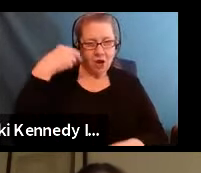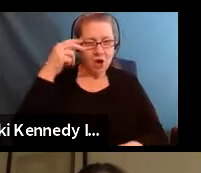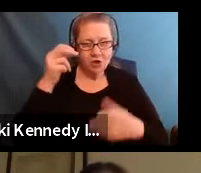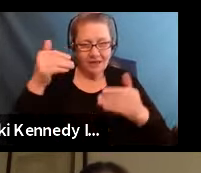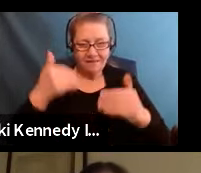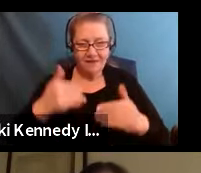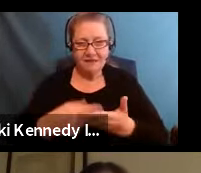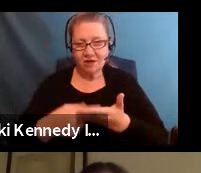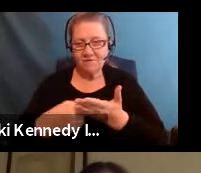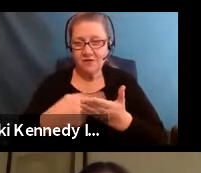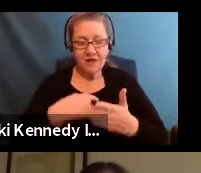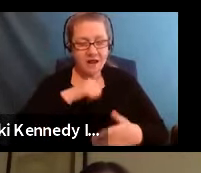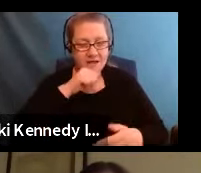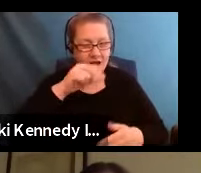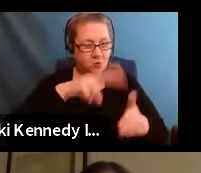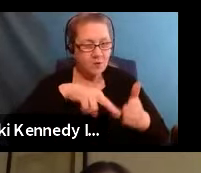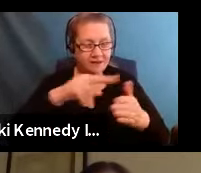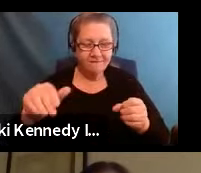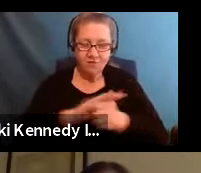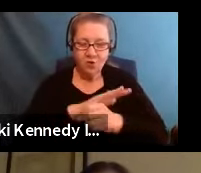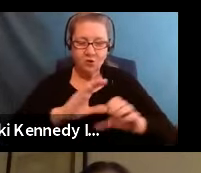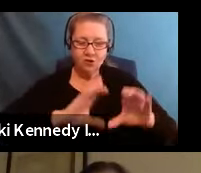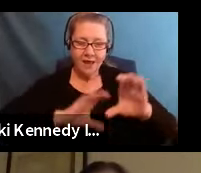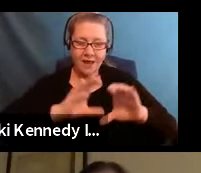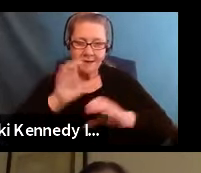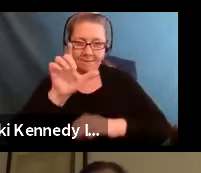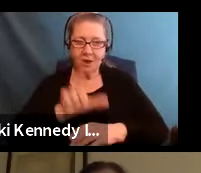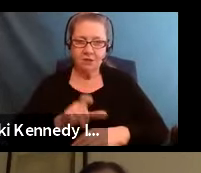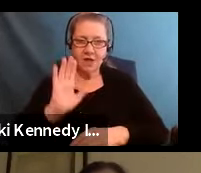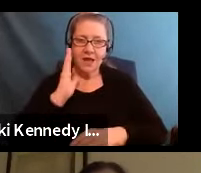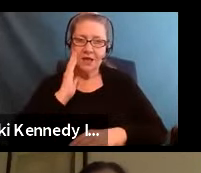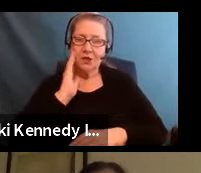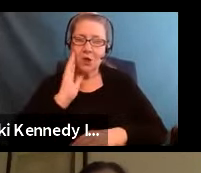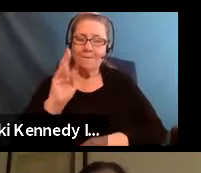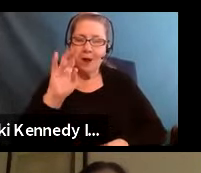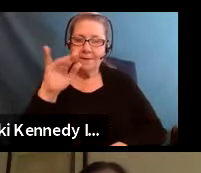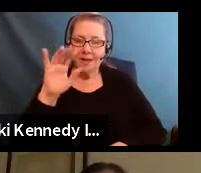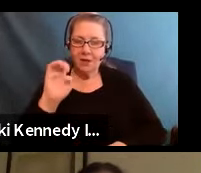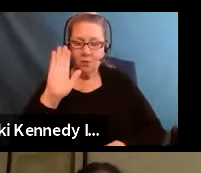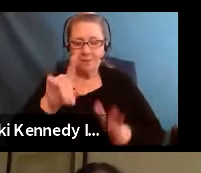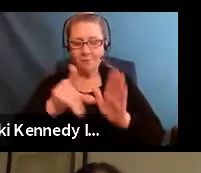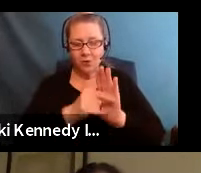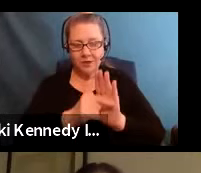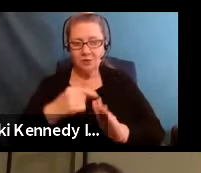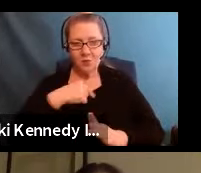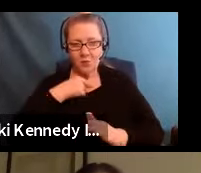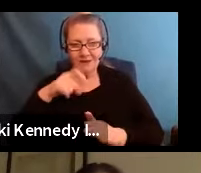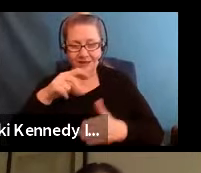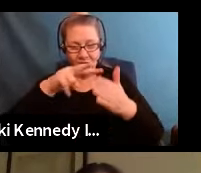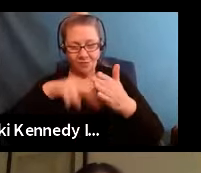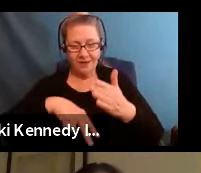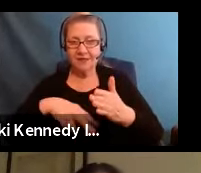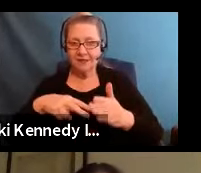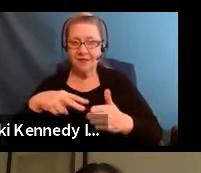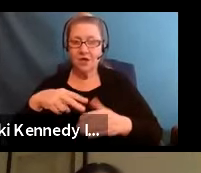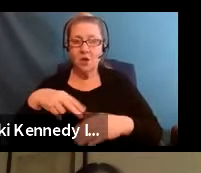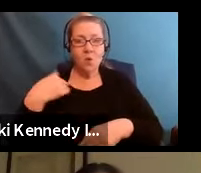reading absolutely everything in the chat, but I know that Bobby will print it out so that I can, so that we can read it, because it was a lot. It was a